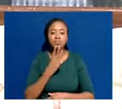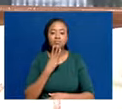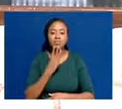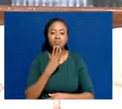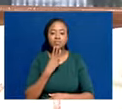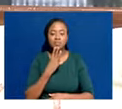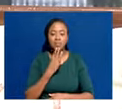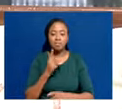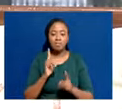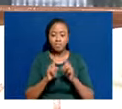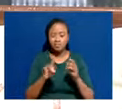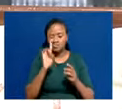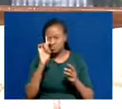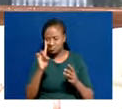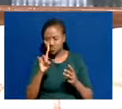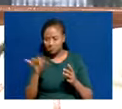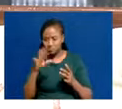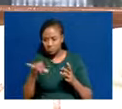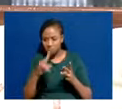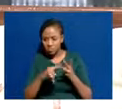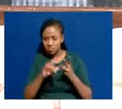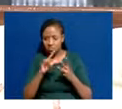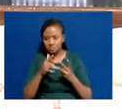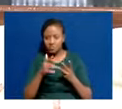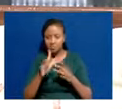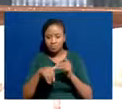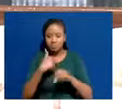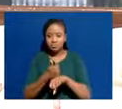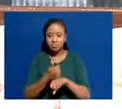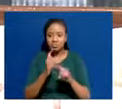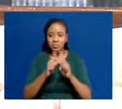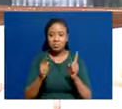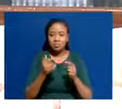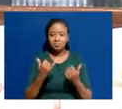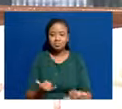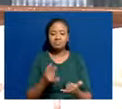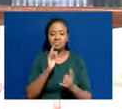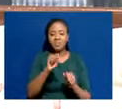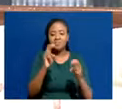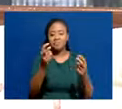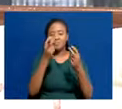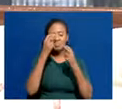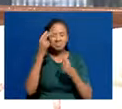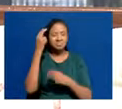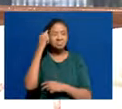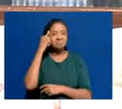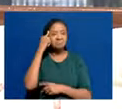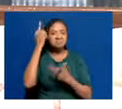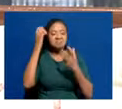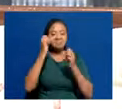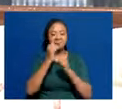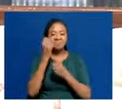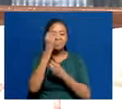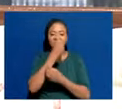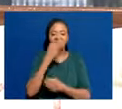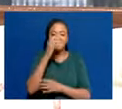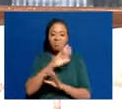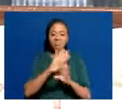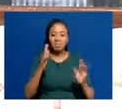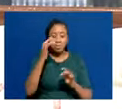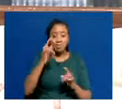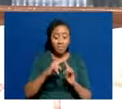only one renal unit. We've set up the next one. Now, it might sound just like, because I think by now we have had 60 successful cases